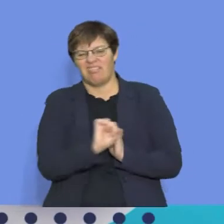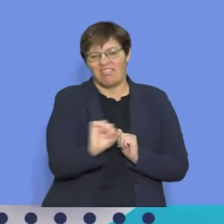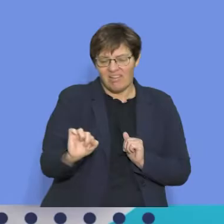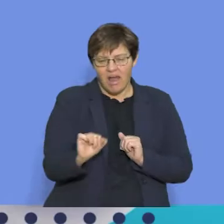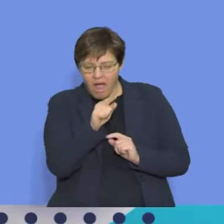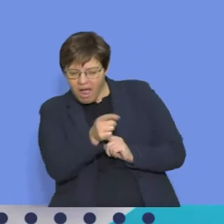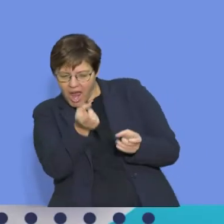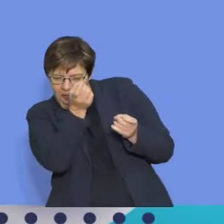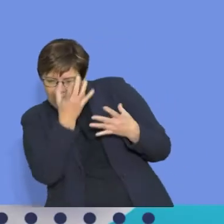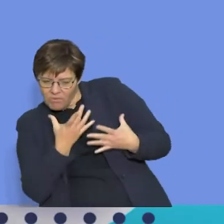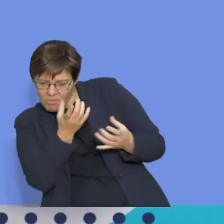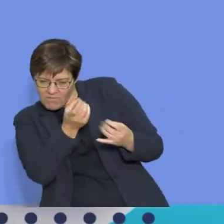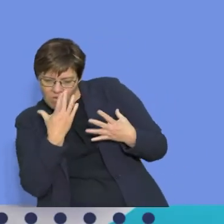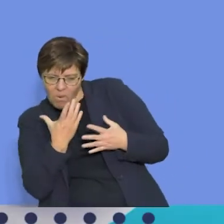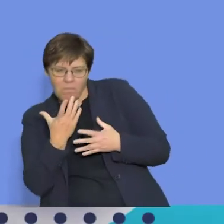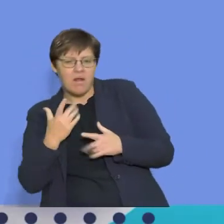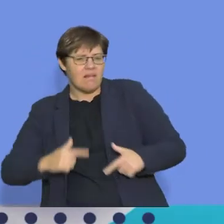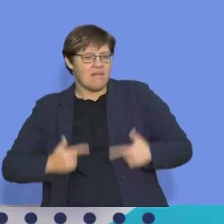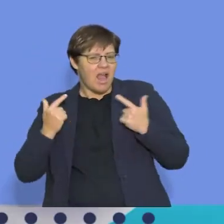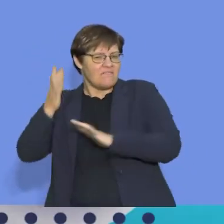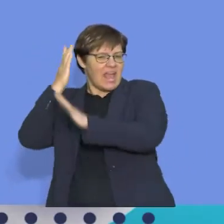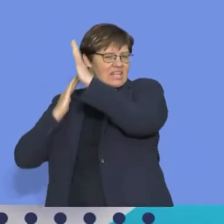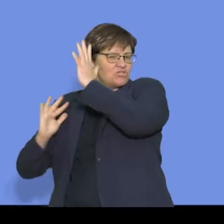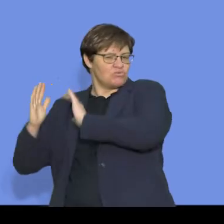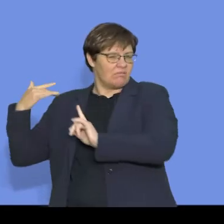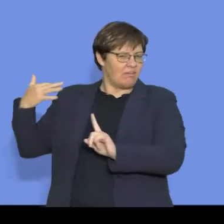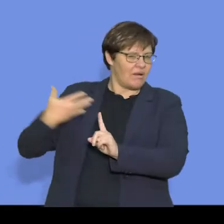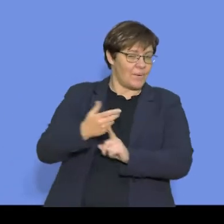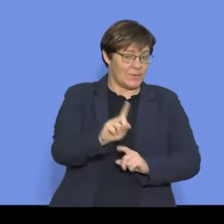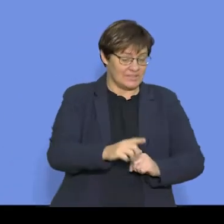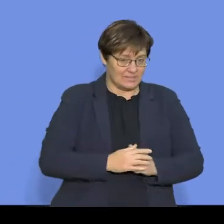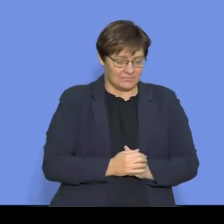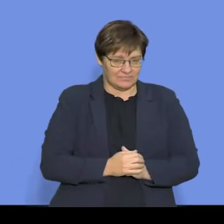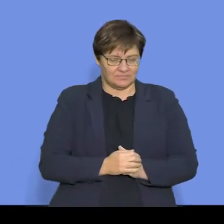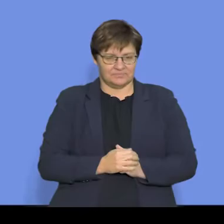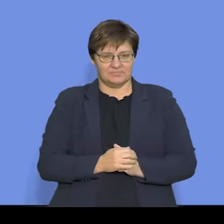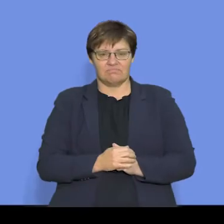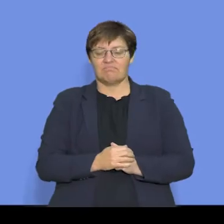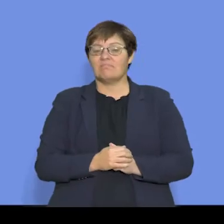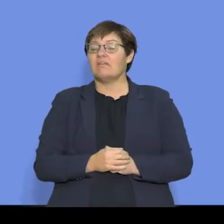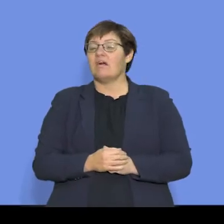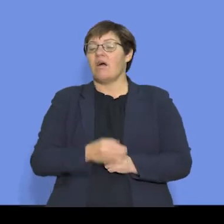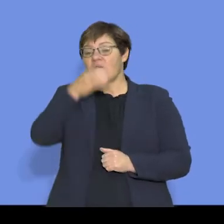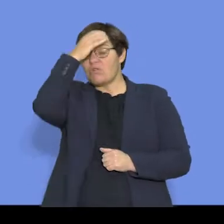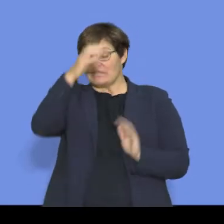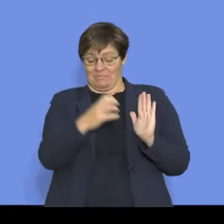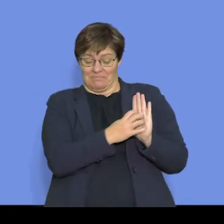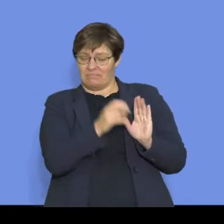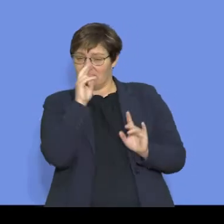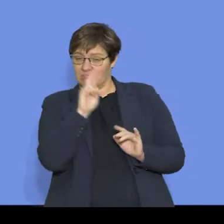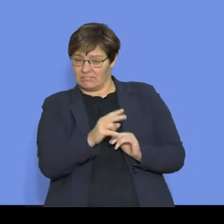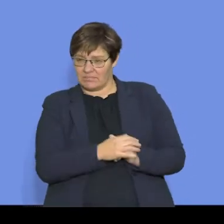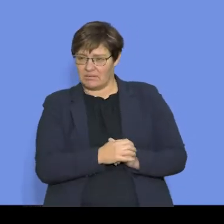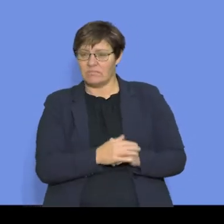us about the history of life on Earth. If we look at the concept map, we've already